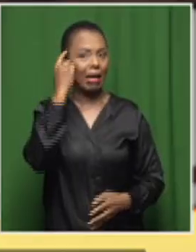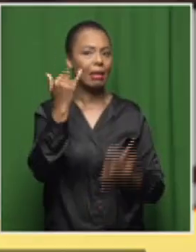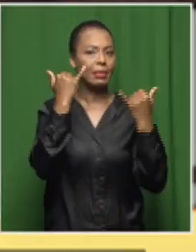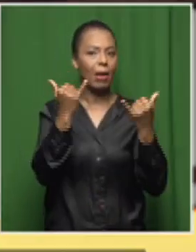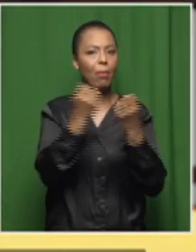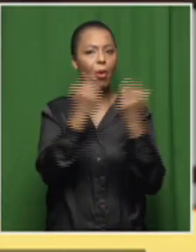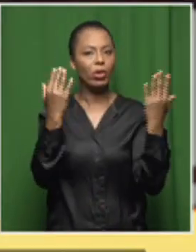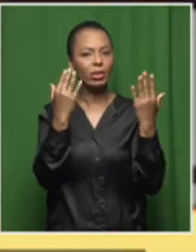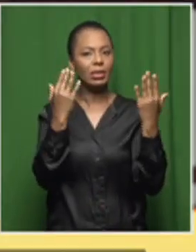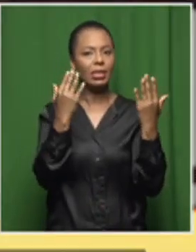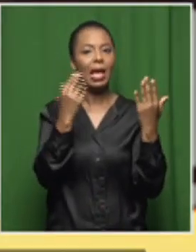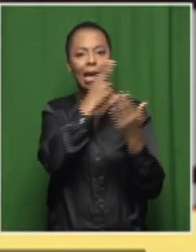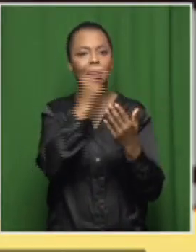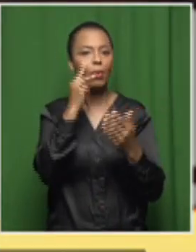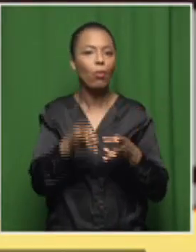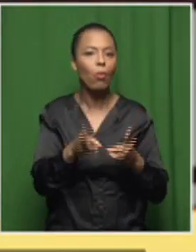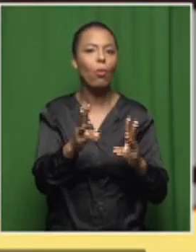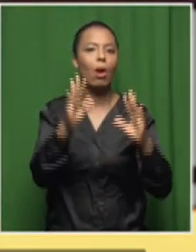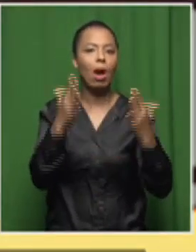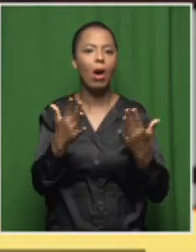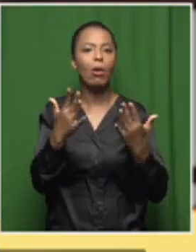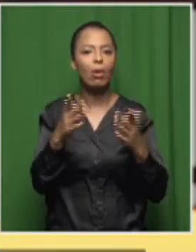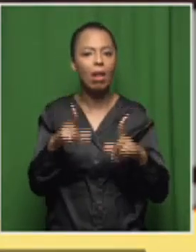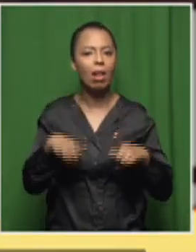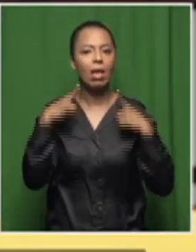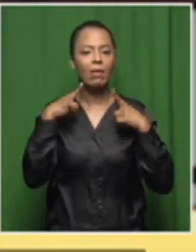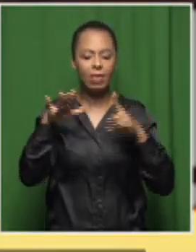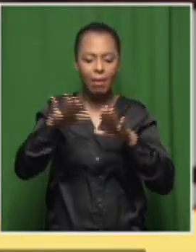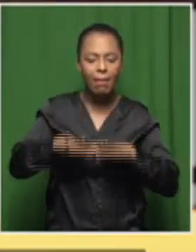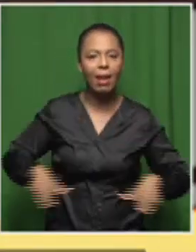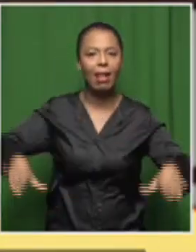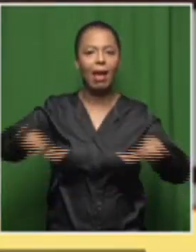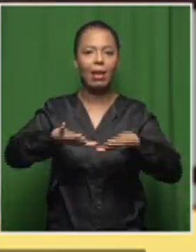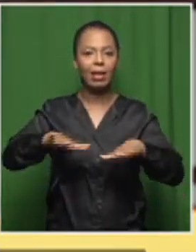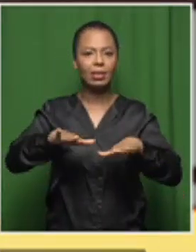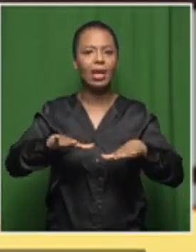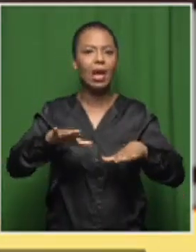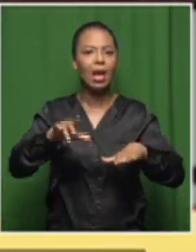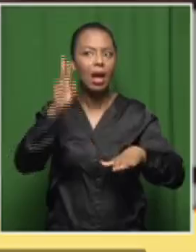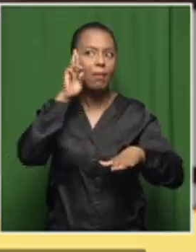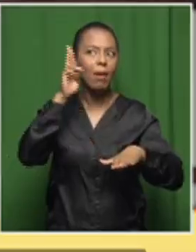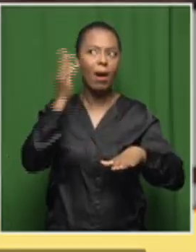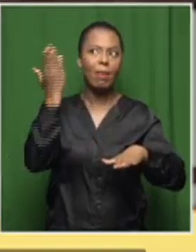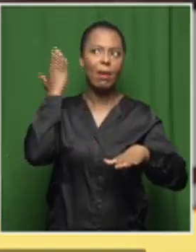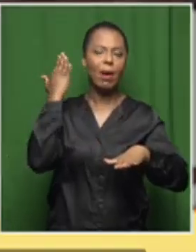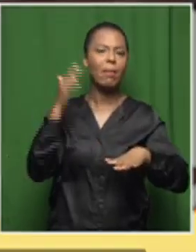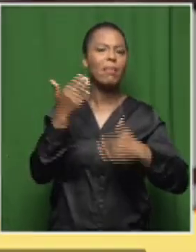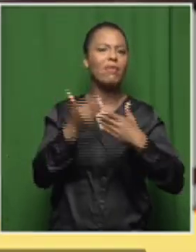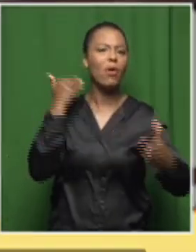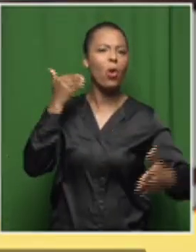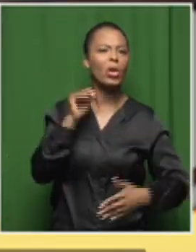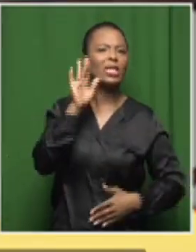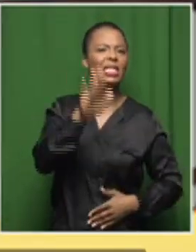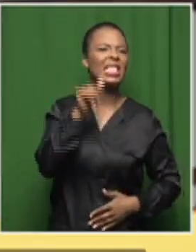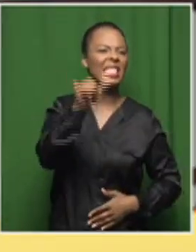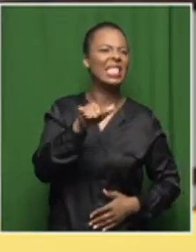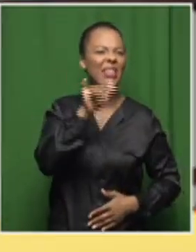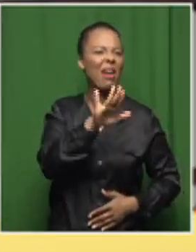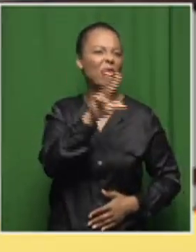harmonious way we can live with the planet is if we go back to how we used to live with the planet before, say, 1652 or,